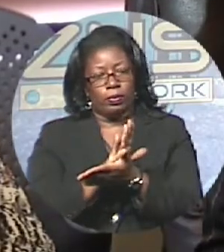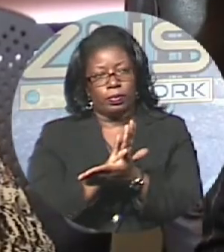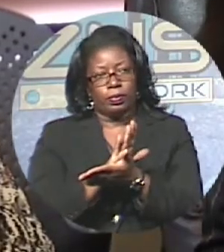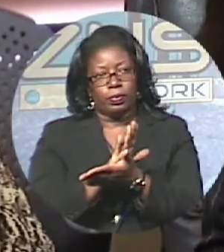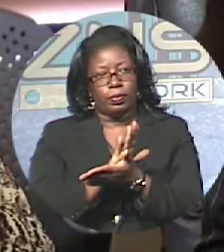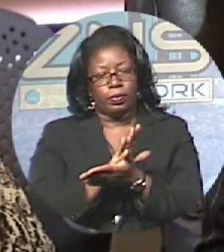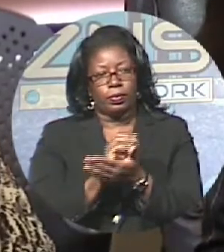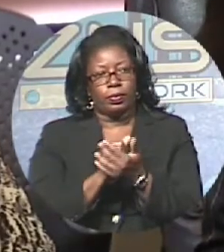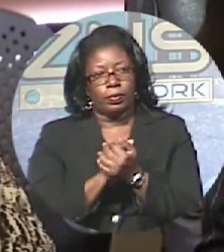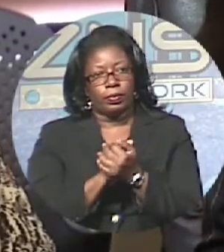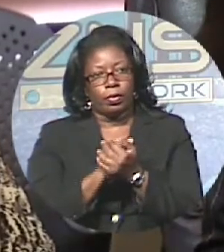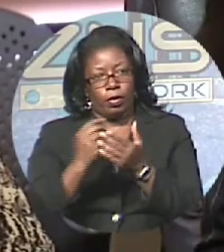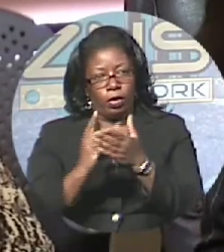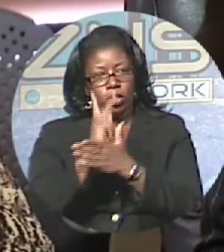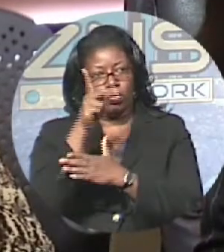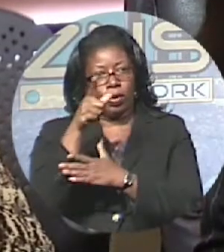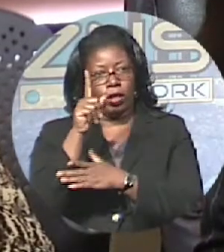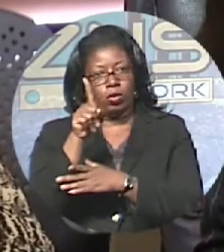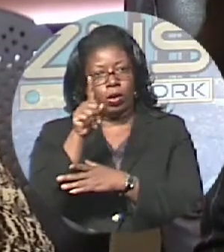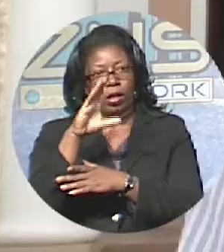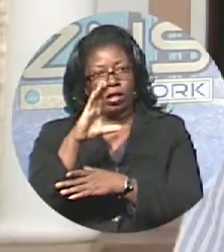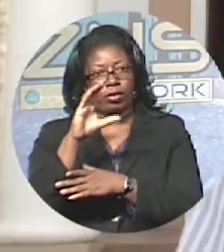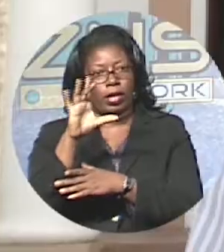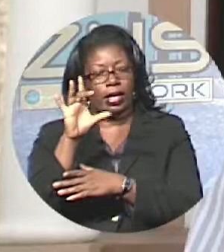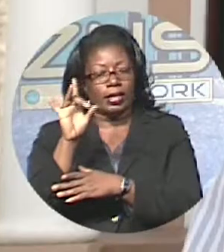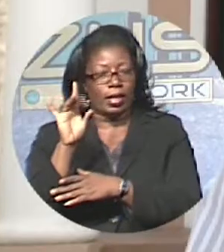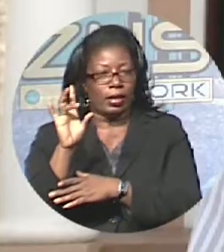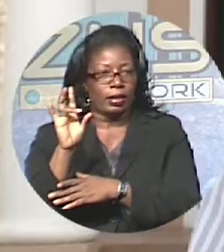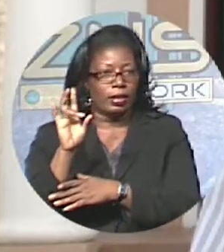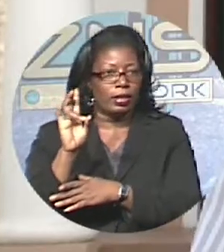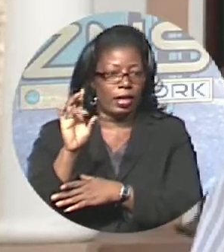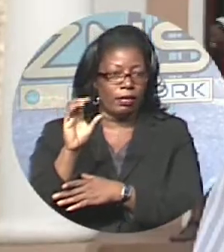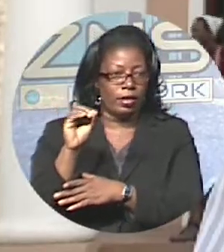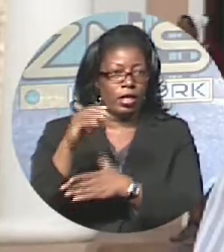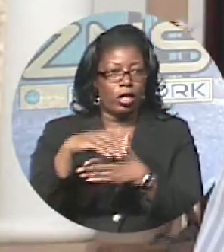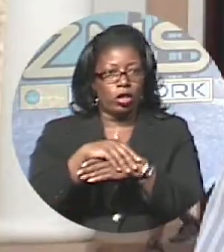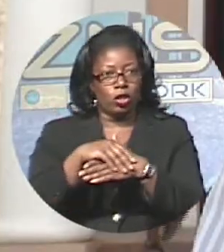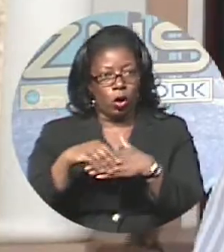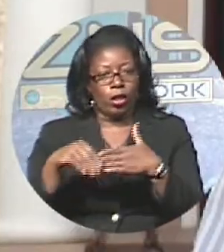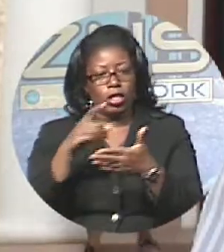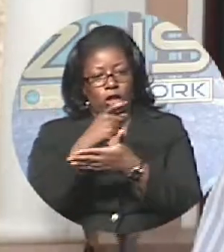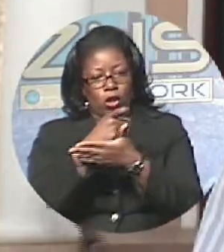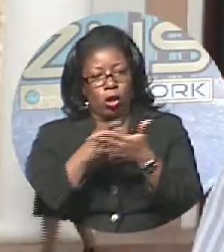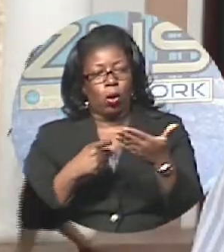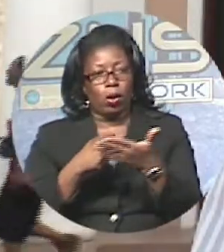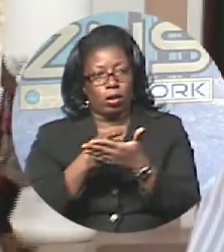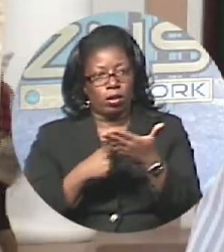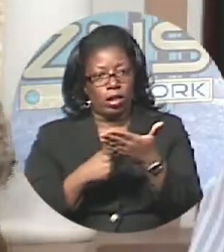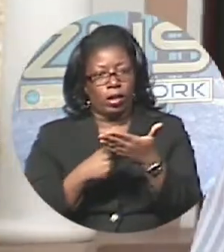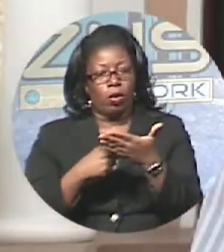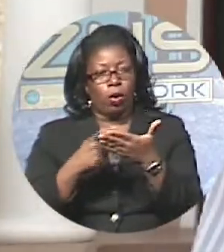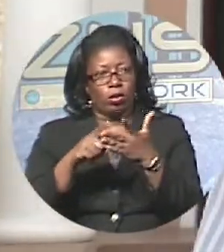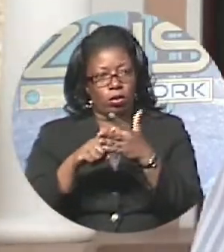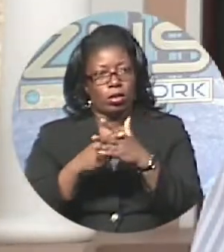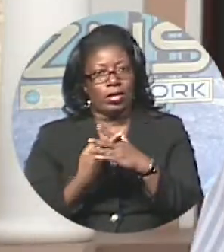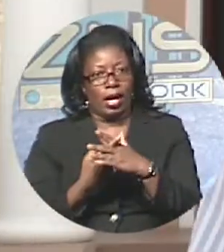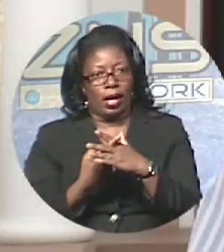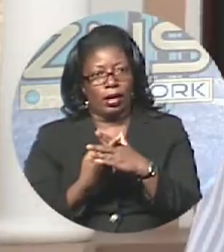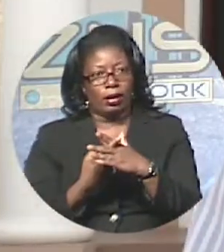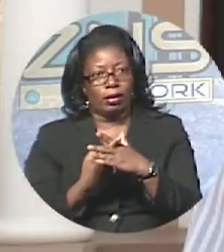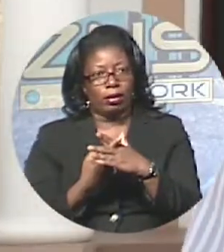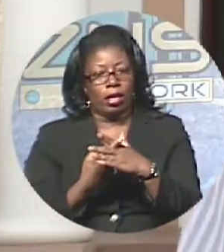by in the amount of $170. Now, one of the cost-saving measures the college intends to implement is not